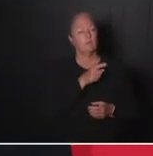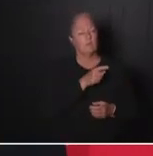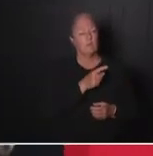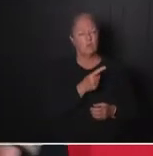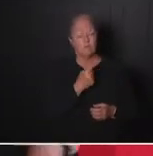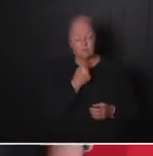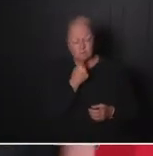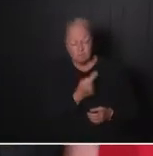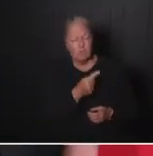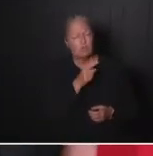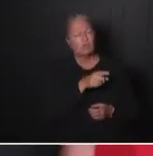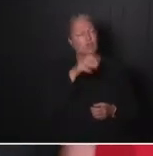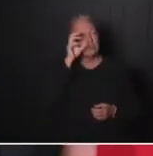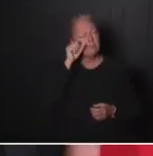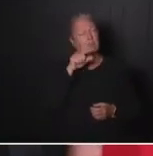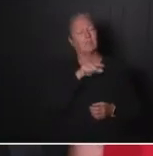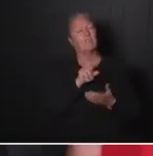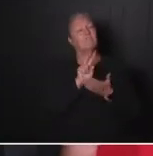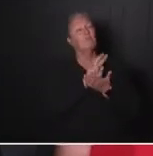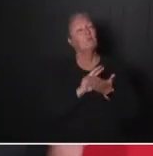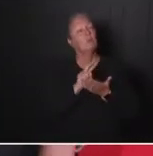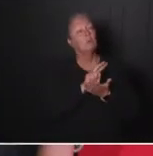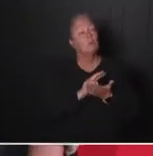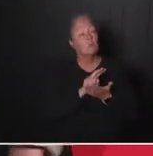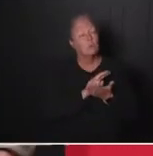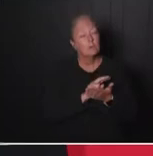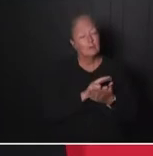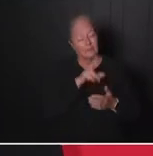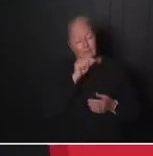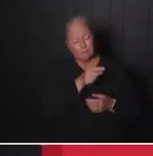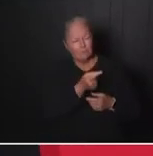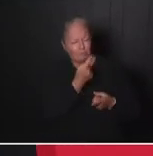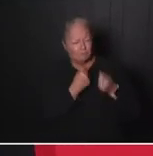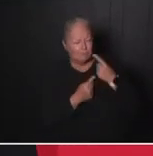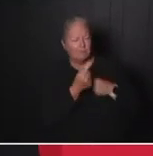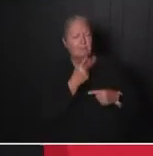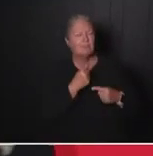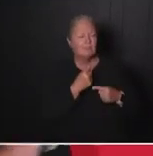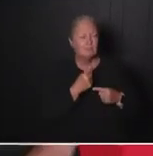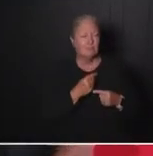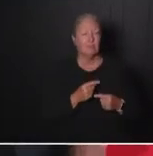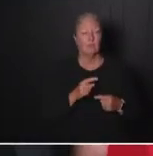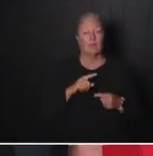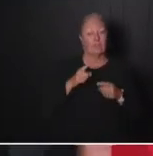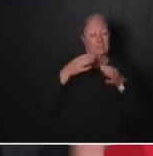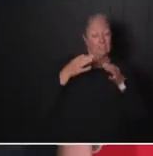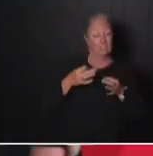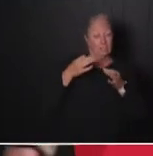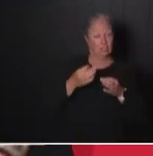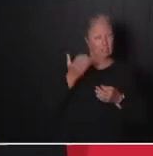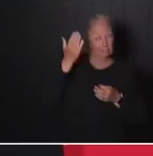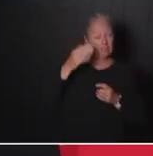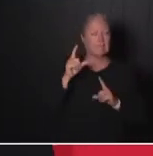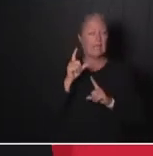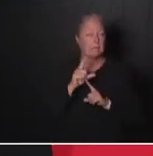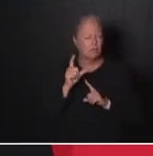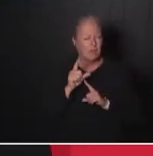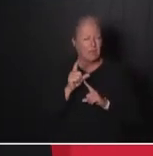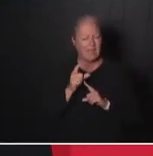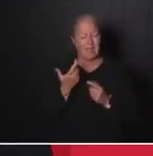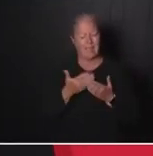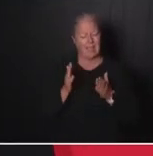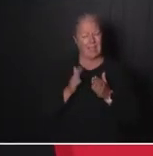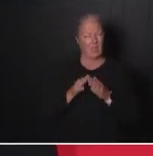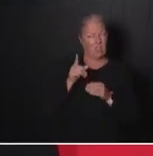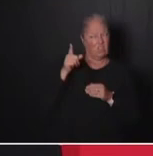vividly also on the video, Jude, but tell us directly how decisions that are made in Canberra stand to affect